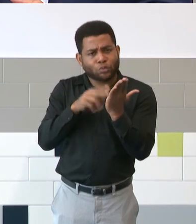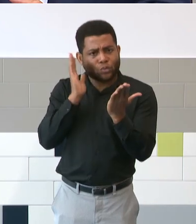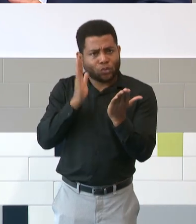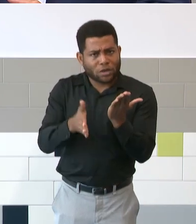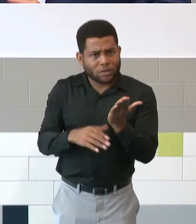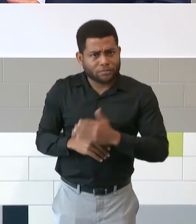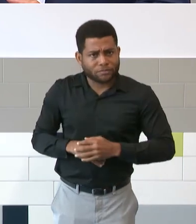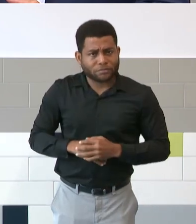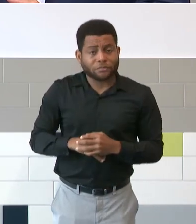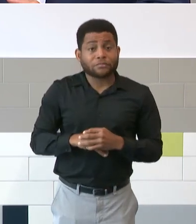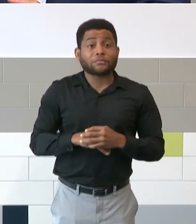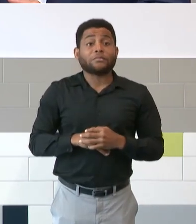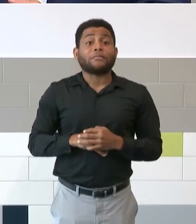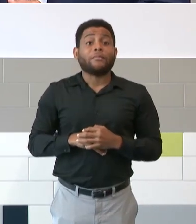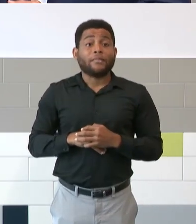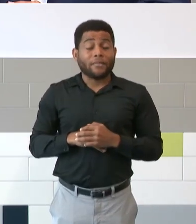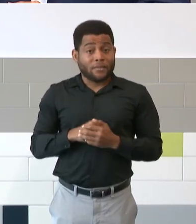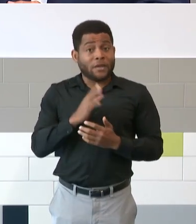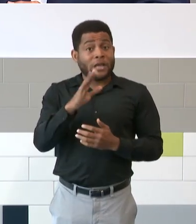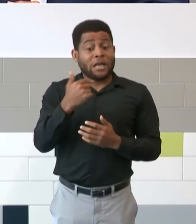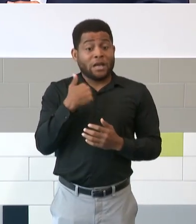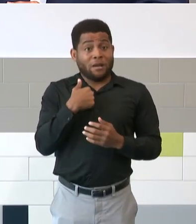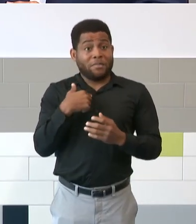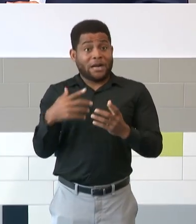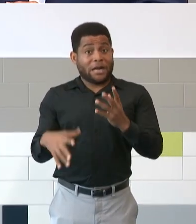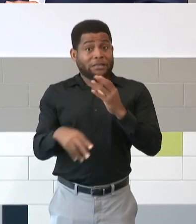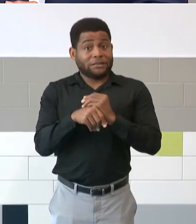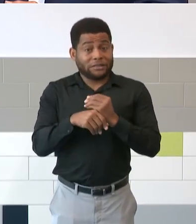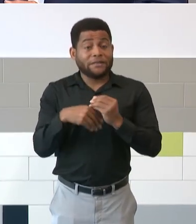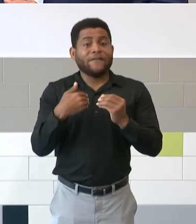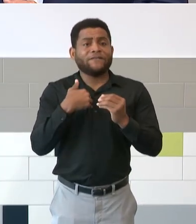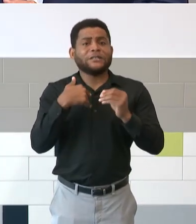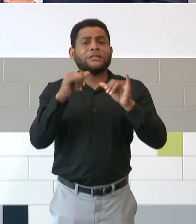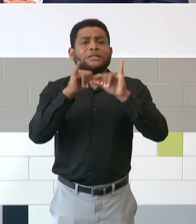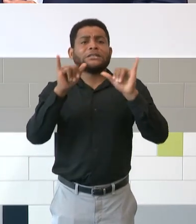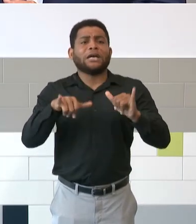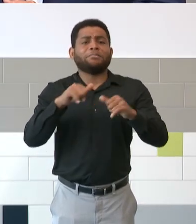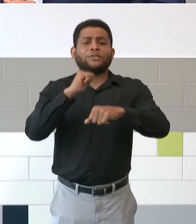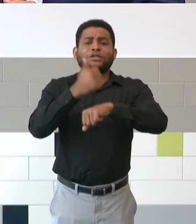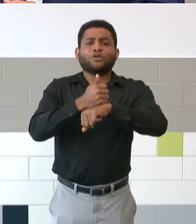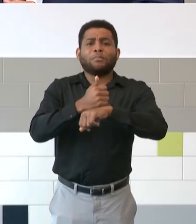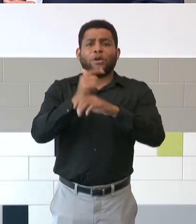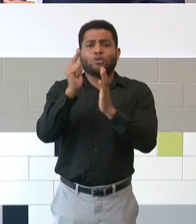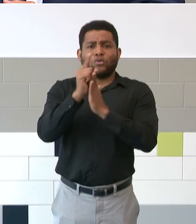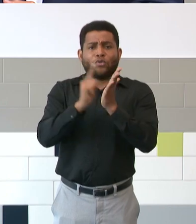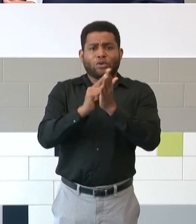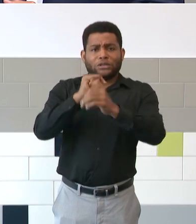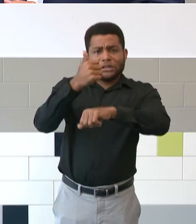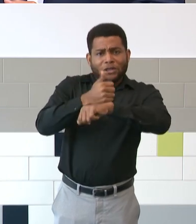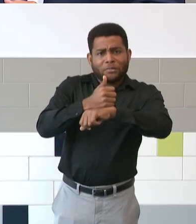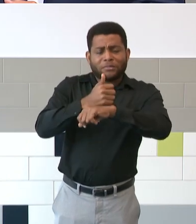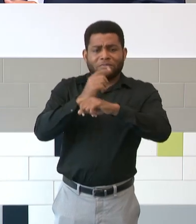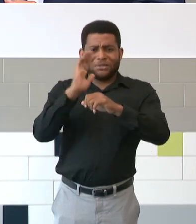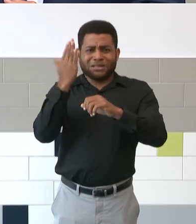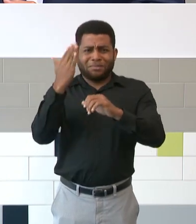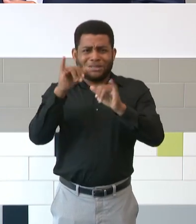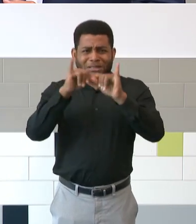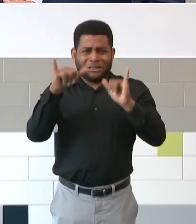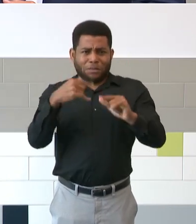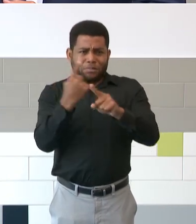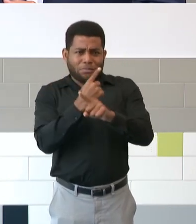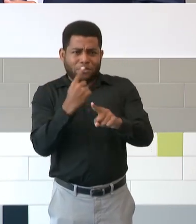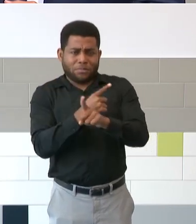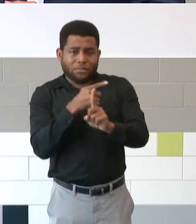more than that is we have systems in place, we have laws in place, and it sounds like those systems are working in the right way. For